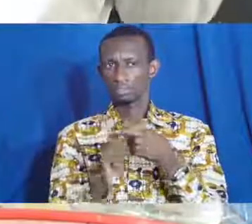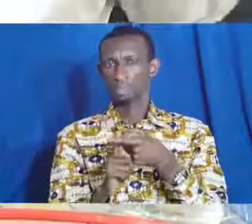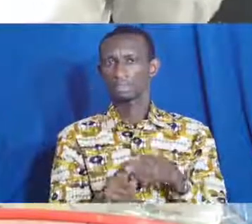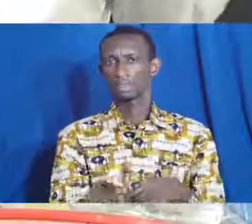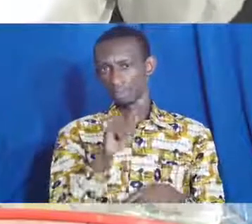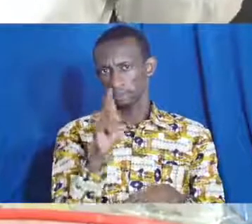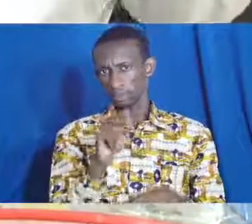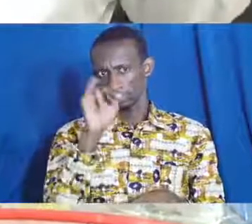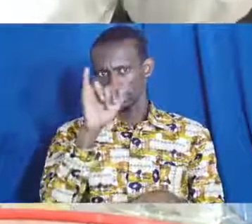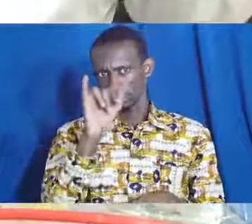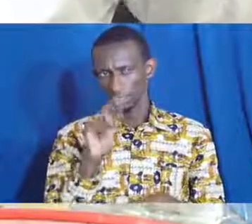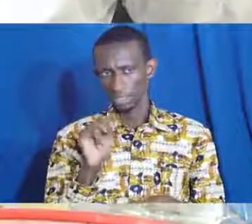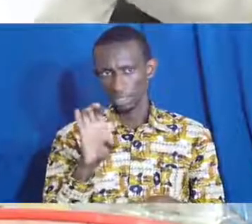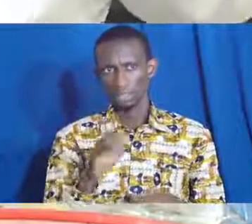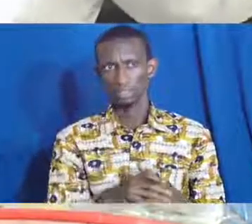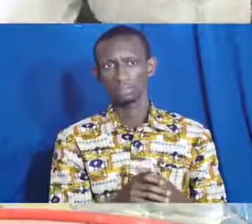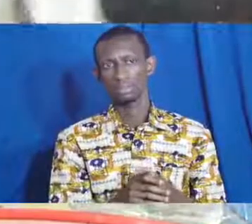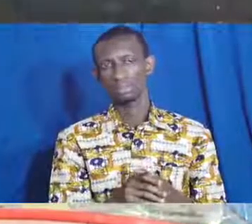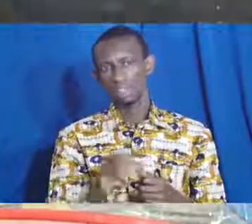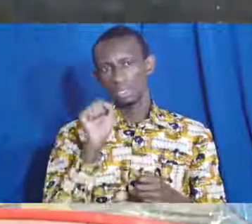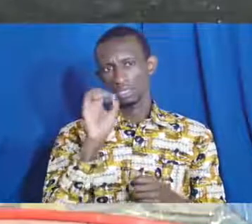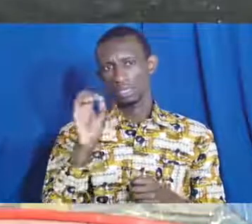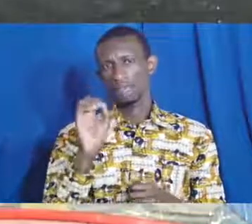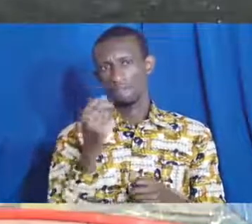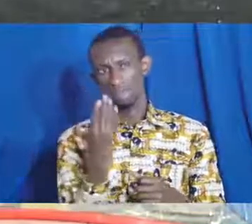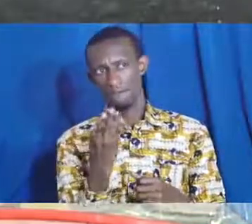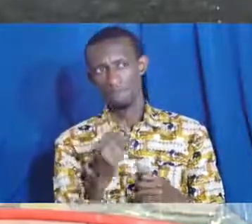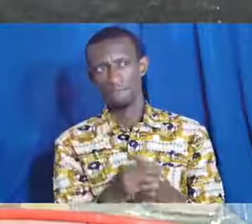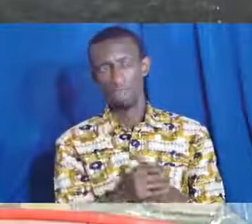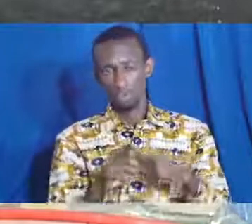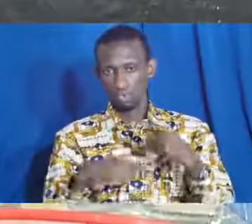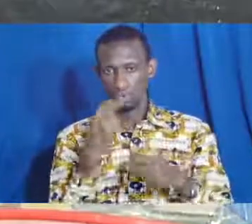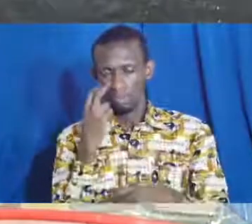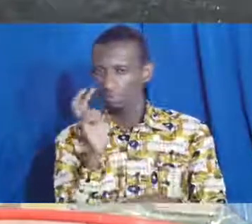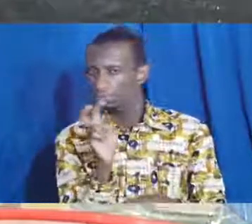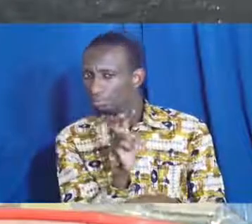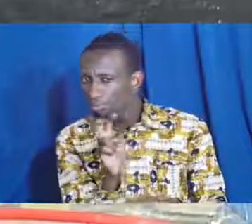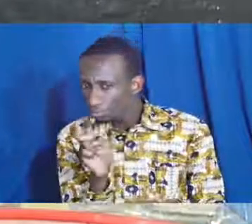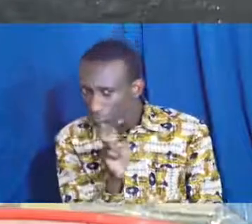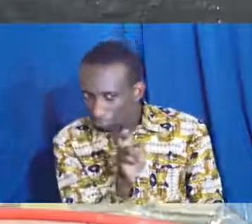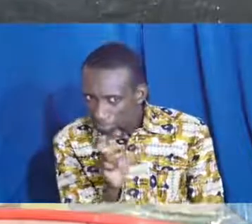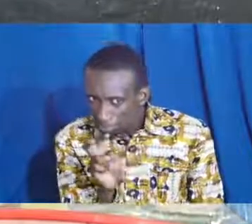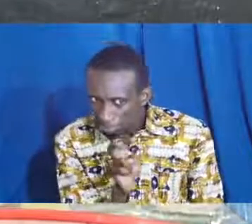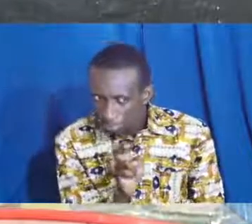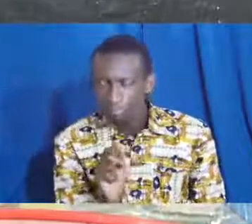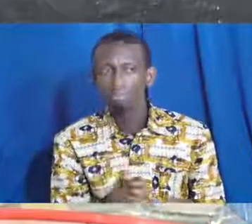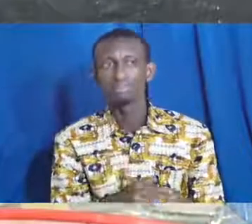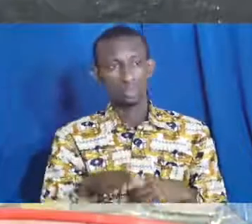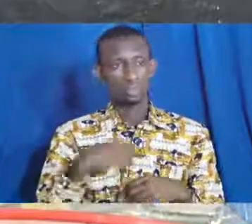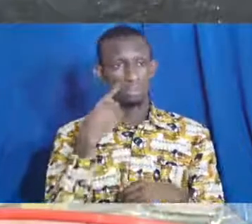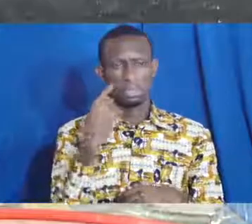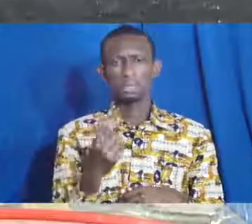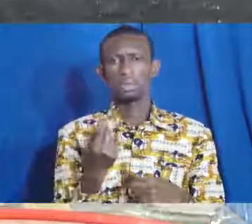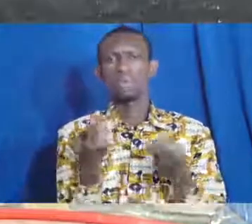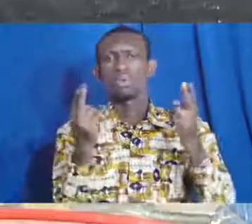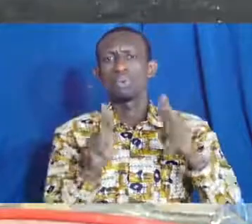sulfate forming in the solution. We'll have to keep watching that. Then towards the end, we'll see what will have